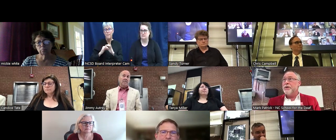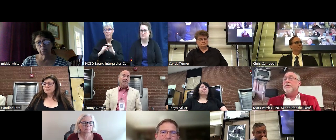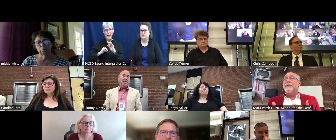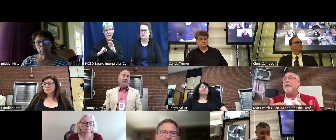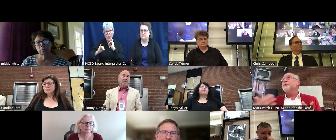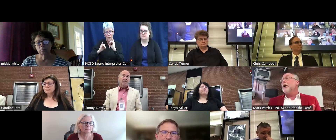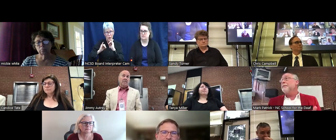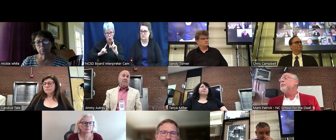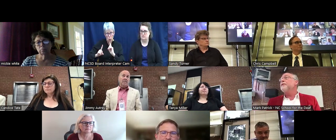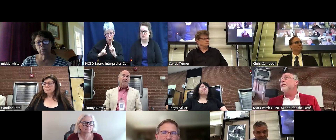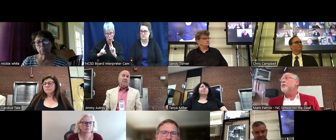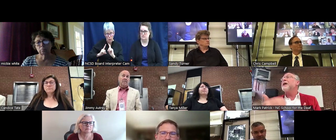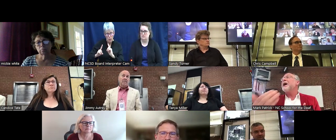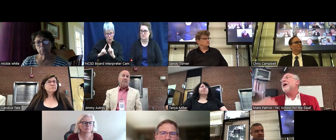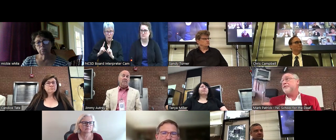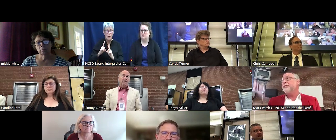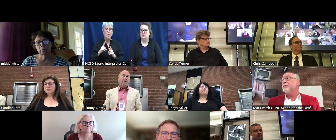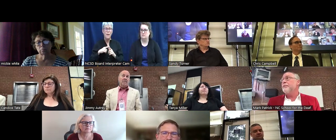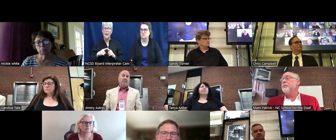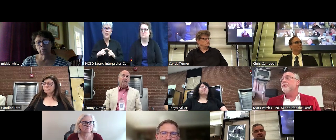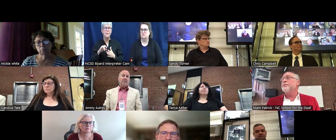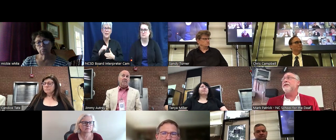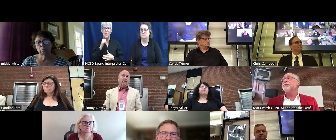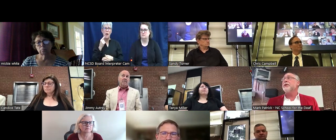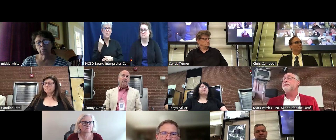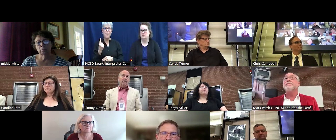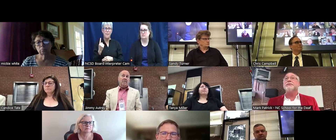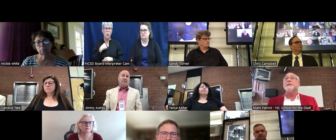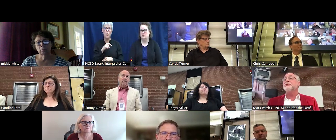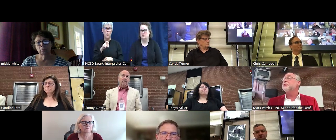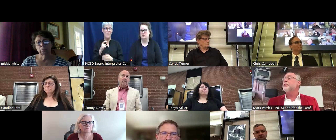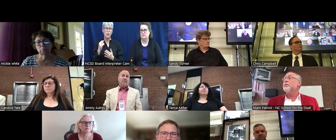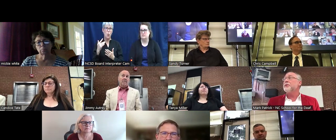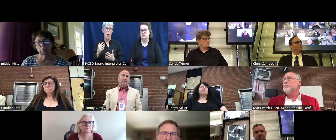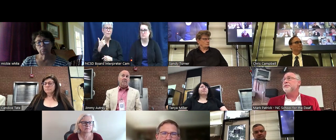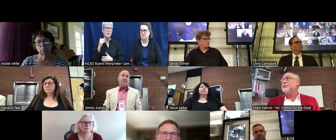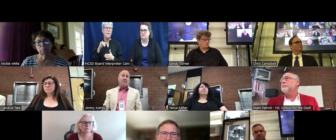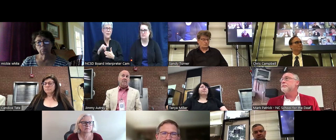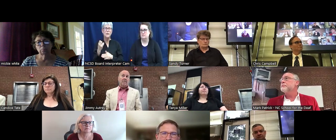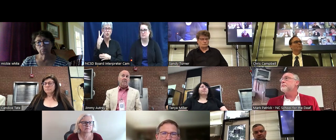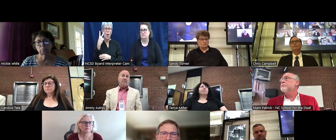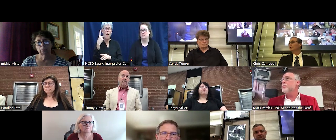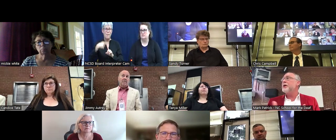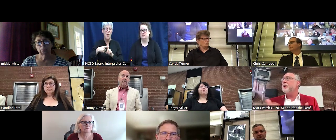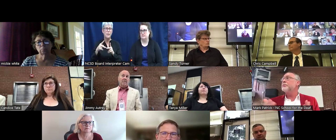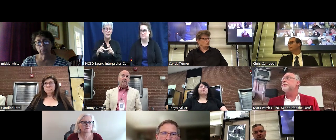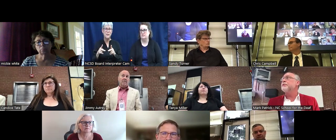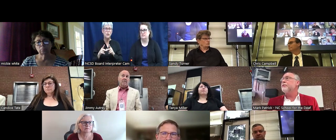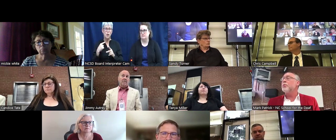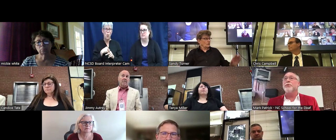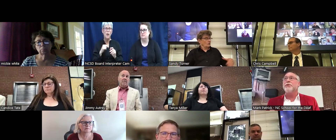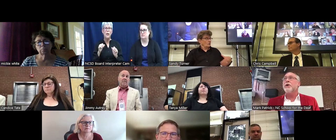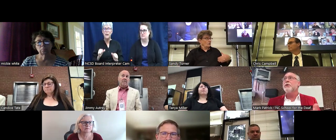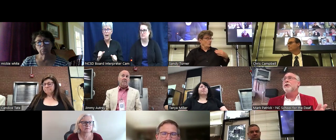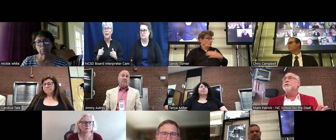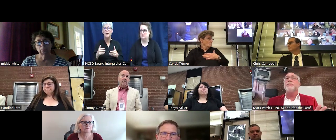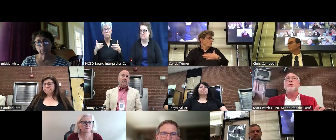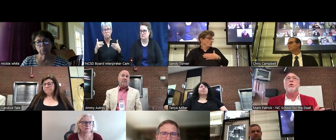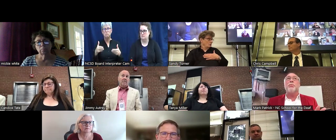through. That would not be one that we would have to wait, because it is a 12-month position. So we would be able to move forward with